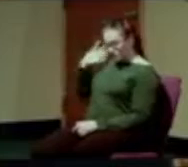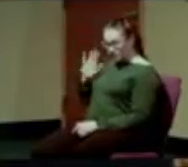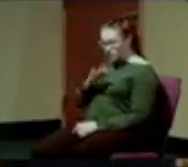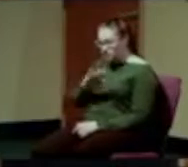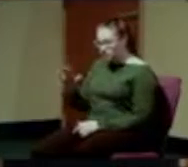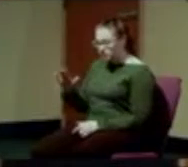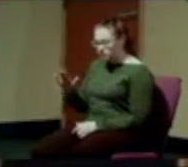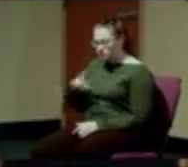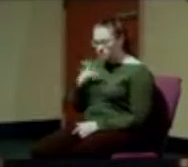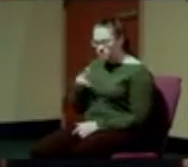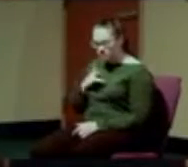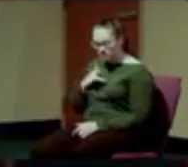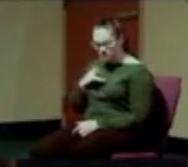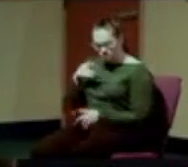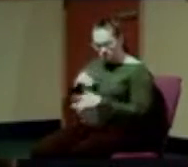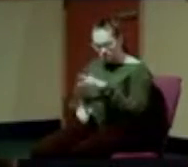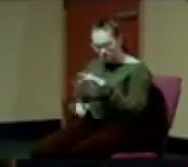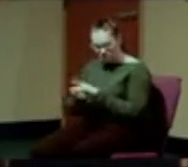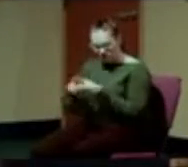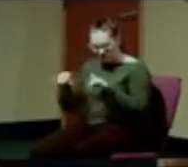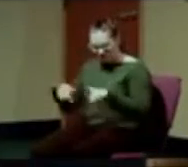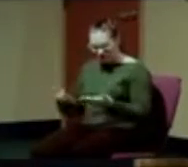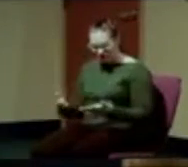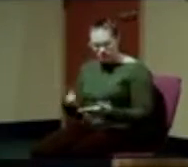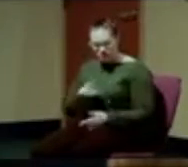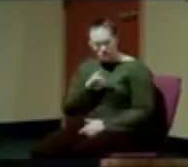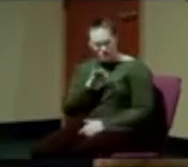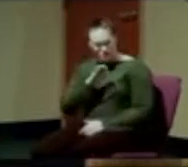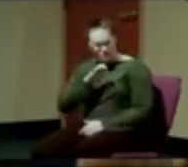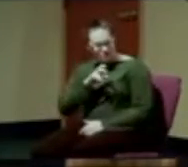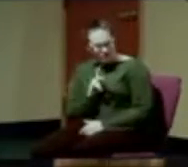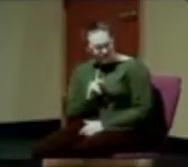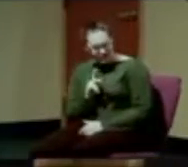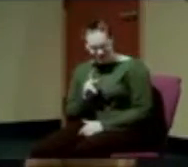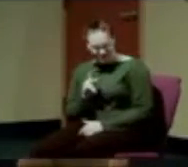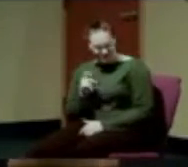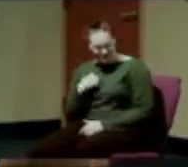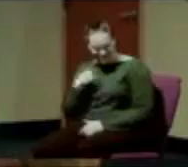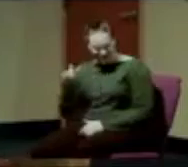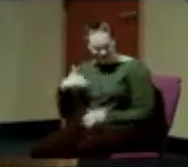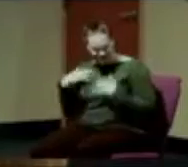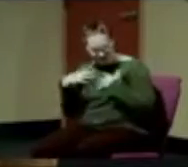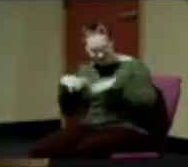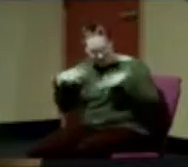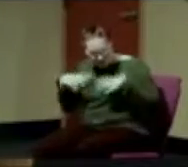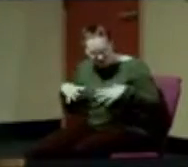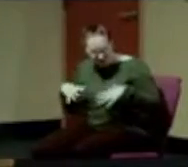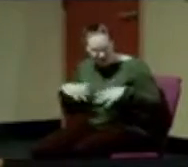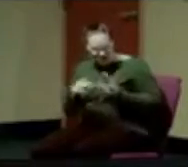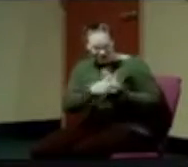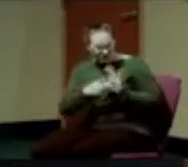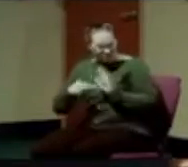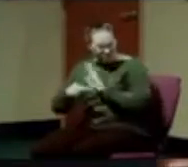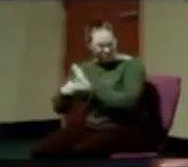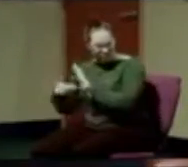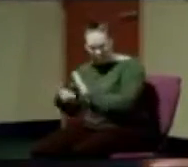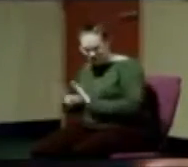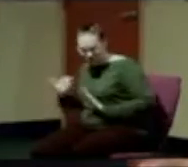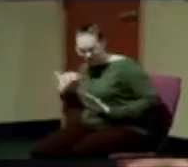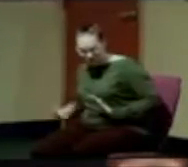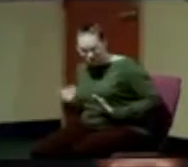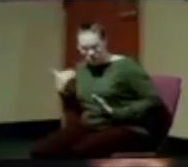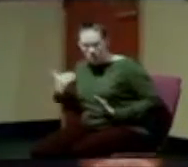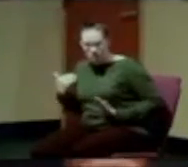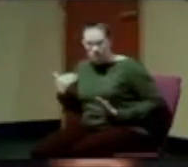feel like when you walked into this place, that past was written on a piece of clothing and everybody identified you by that. What we celebrate today,